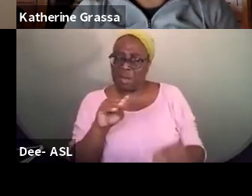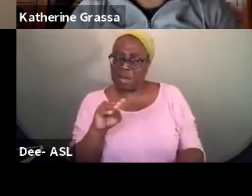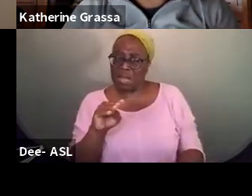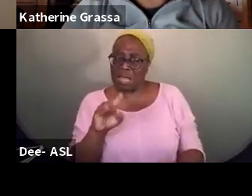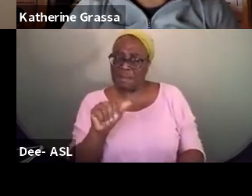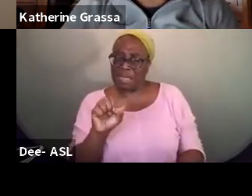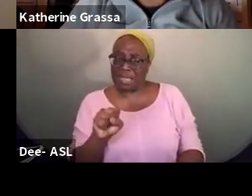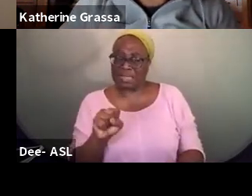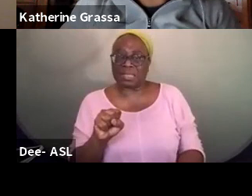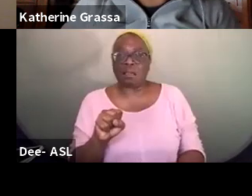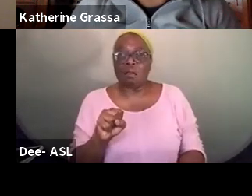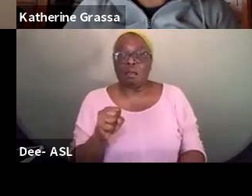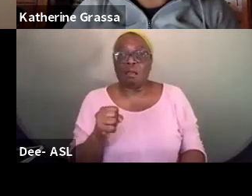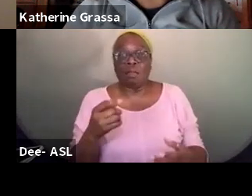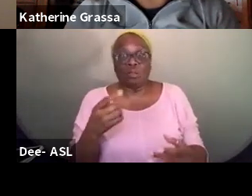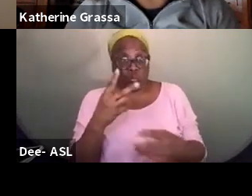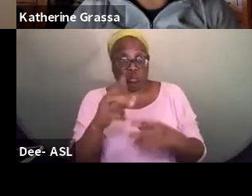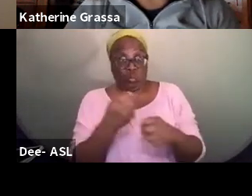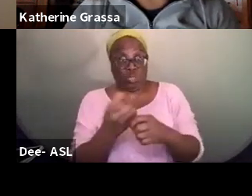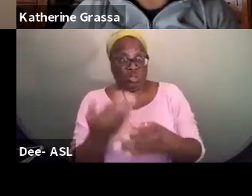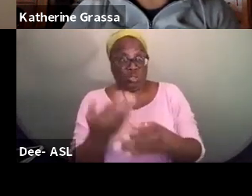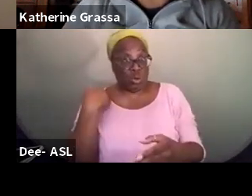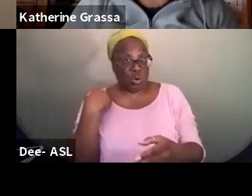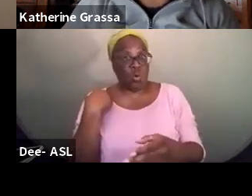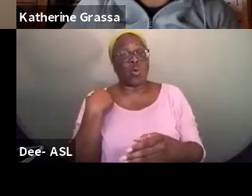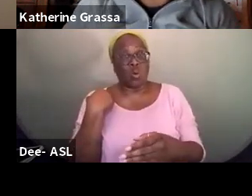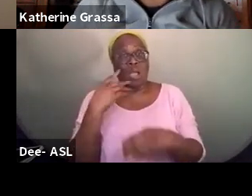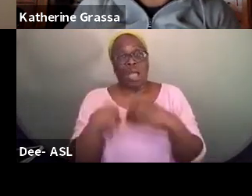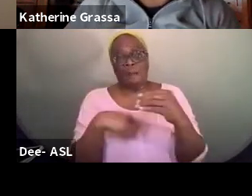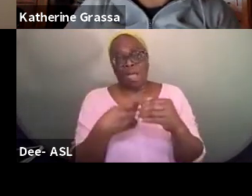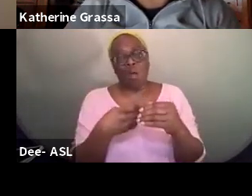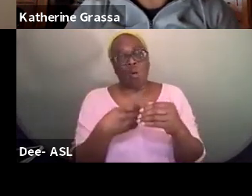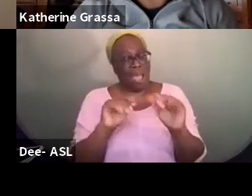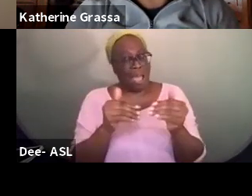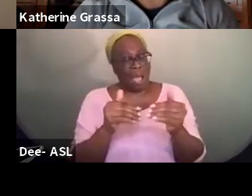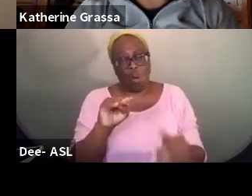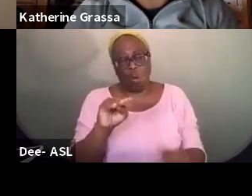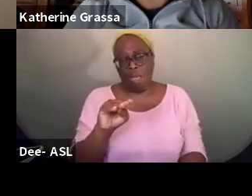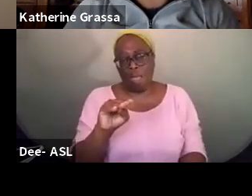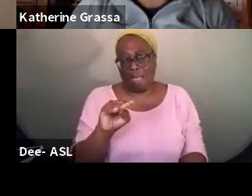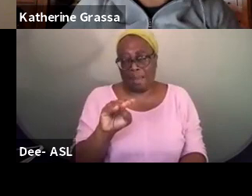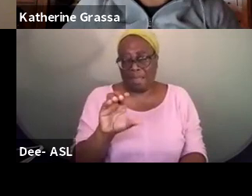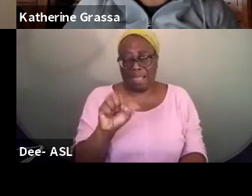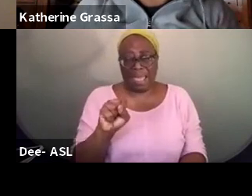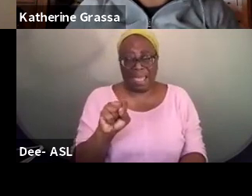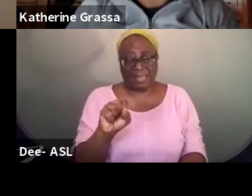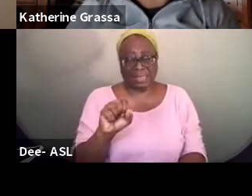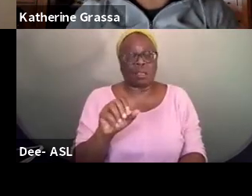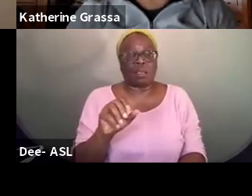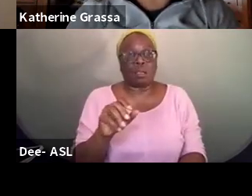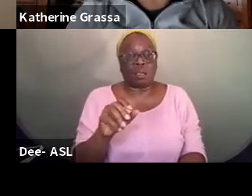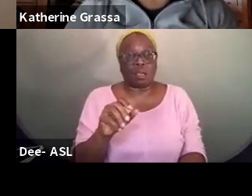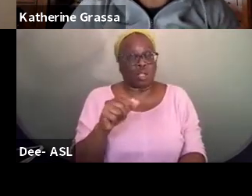there was a huge article just 2 years ago about the racist nature of a reading passage and questions asked